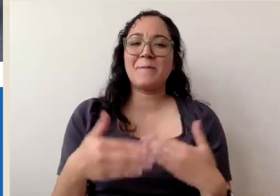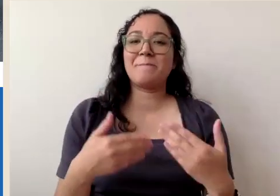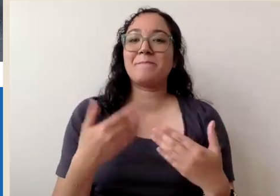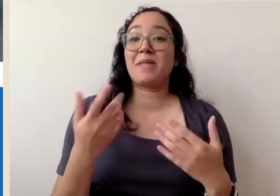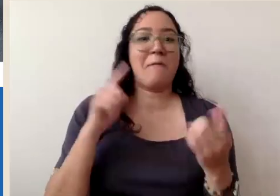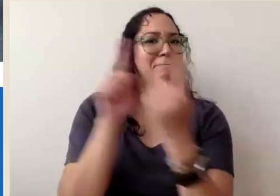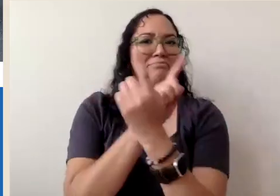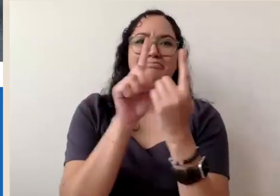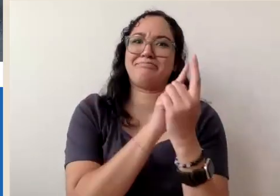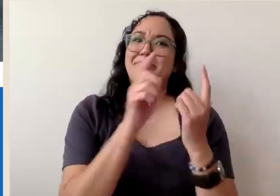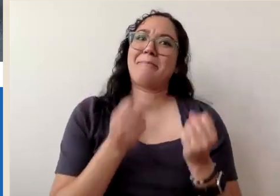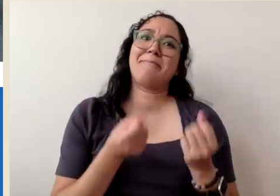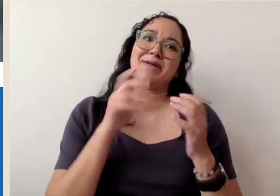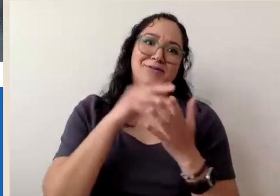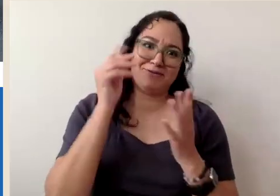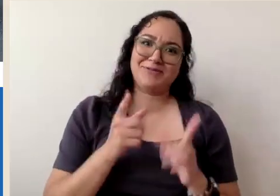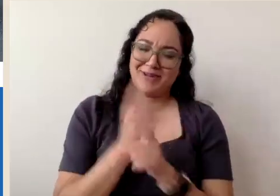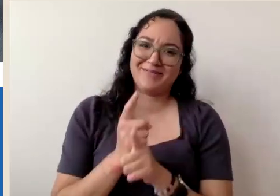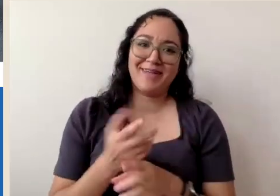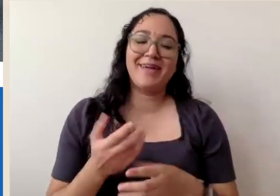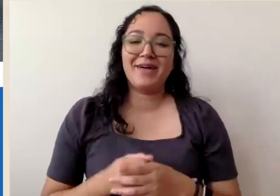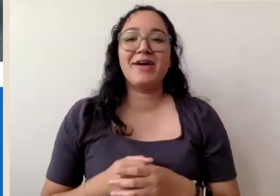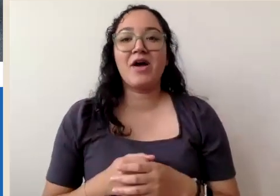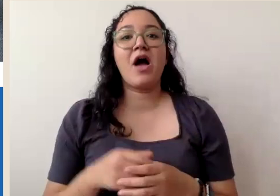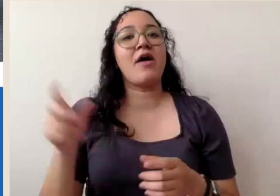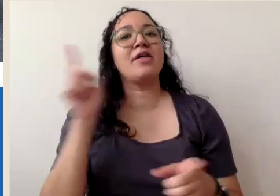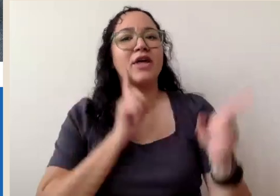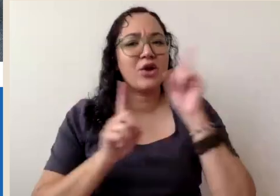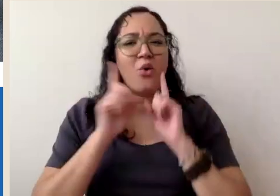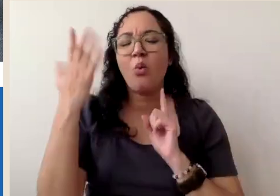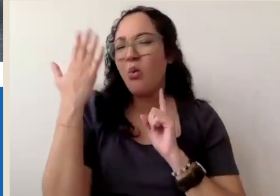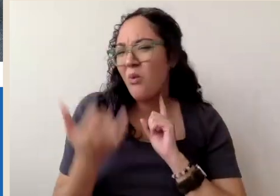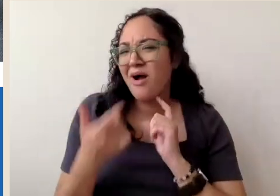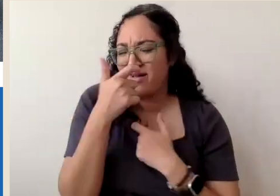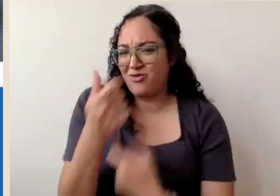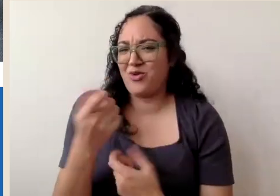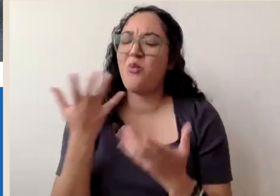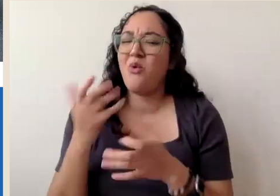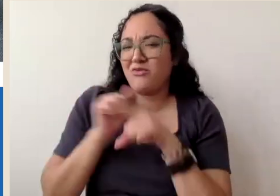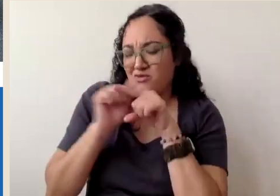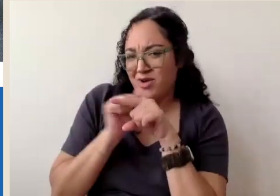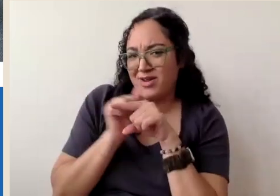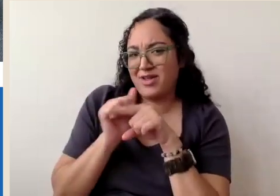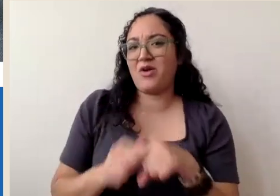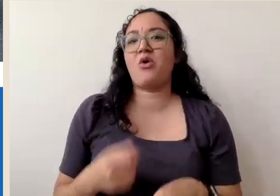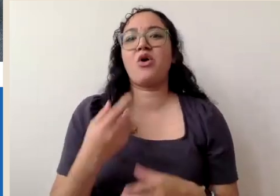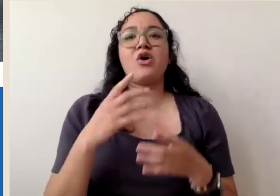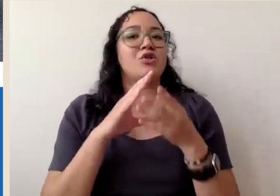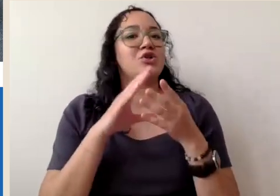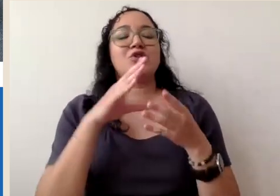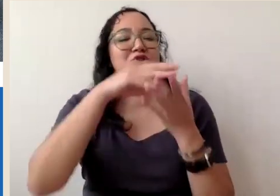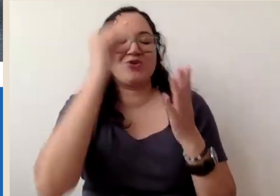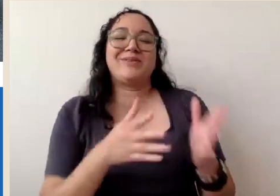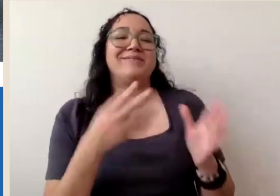I got to meet a lot of students, right? And during the process, I got to hear why they were interested in training. And this student isn't mentioned here, but